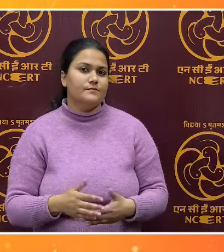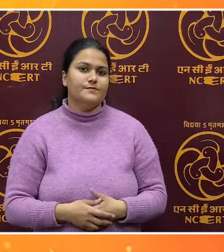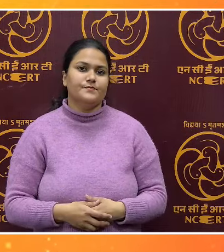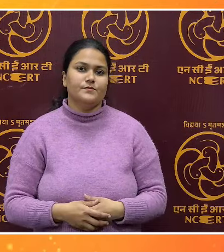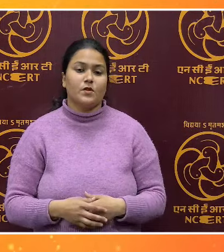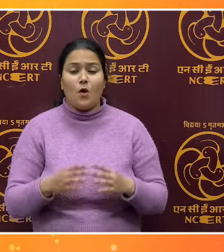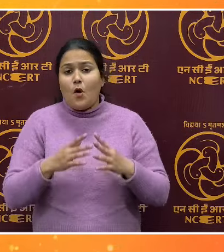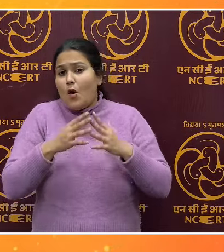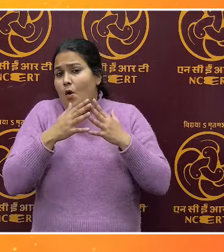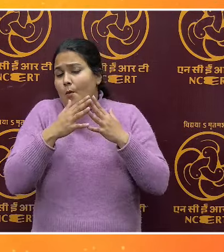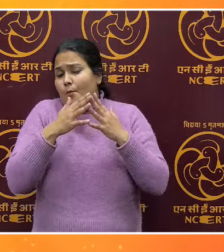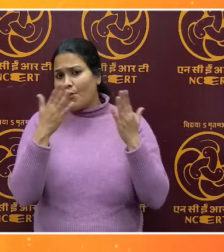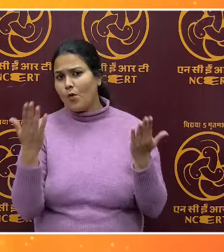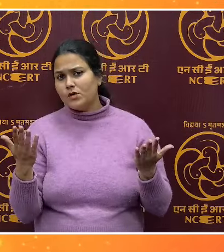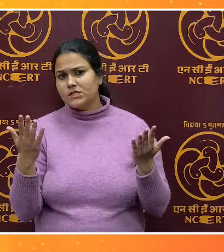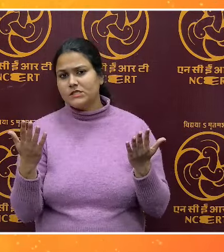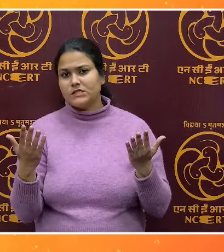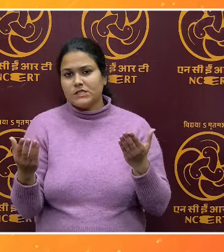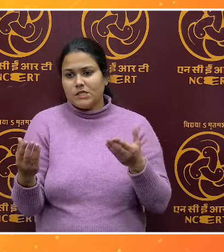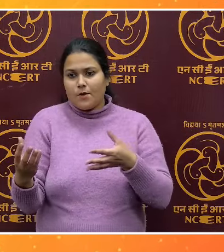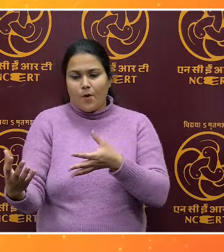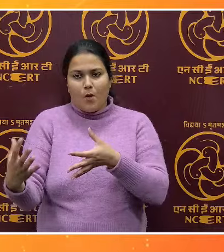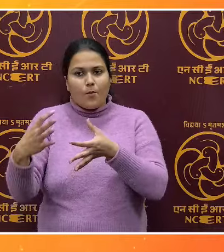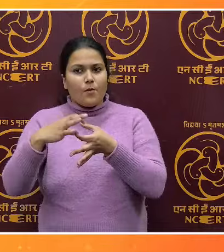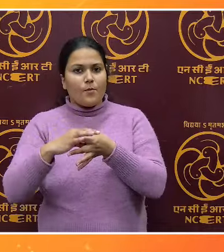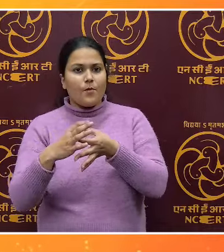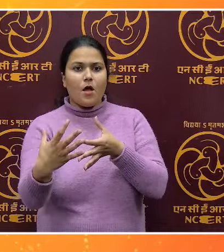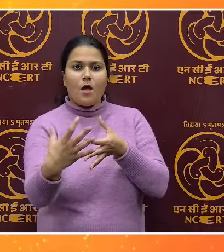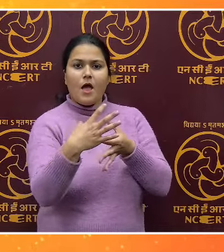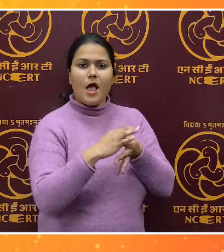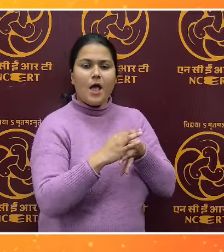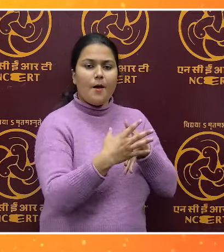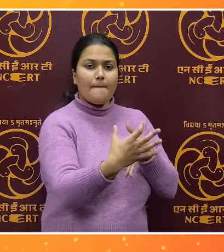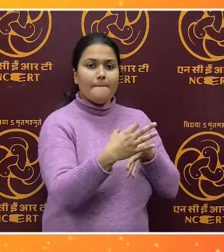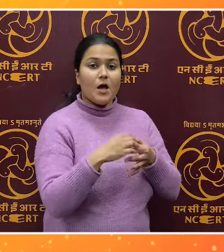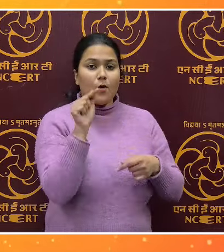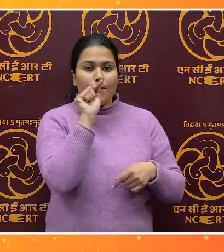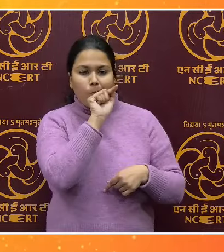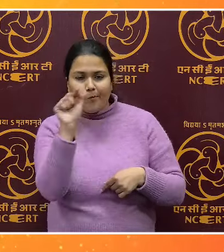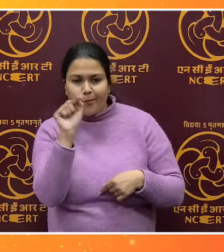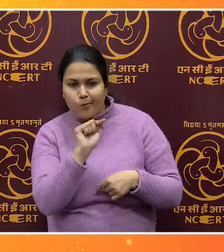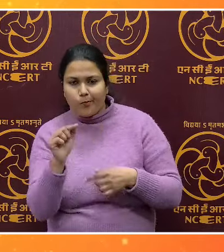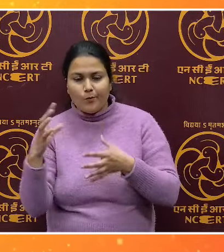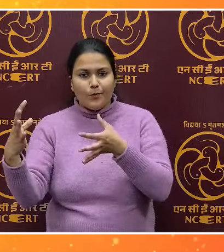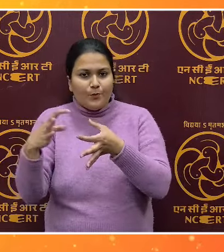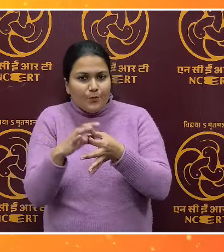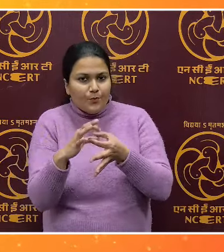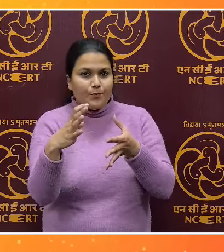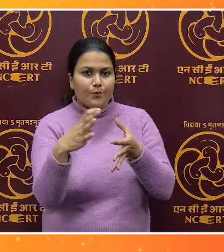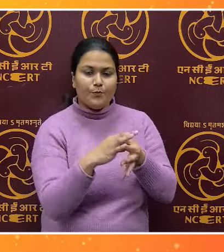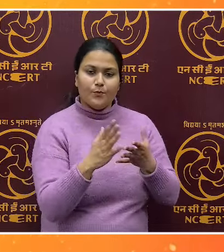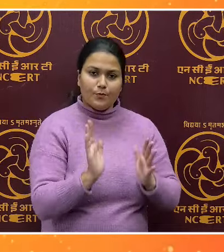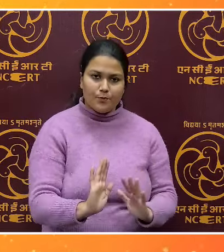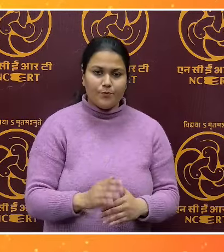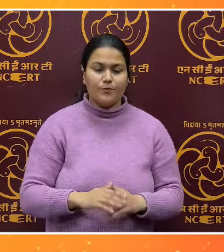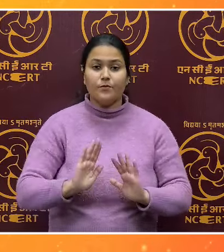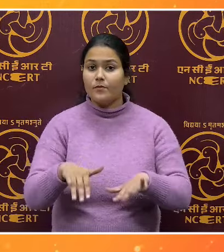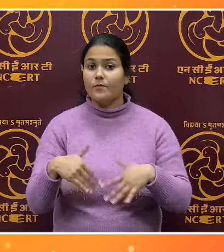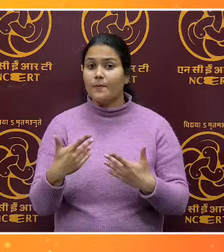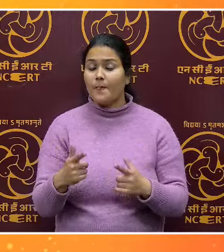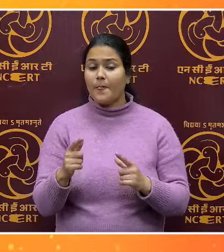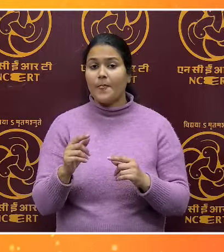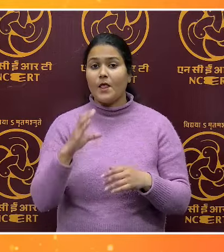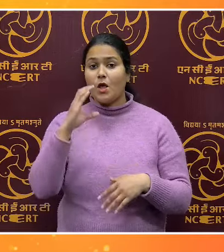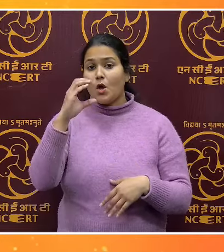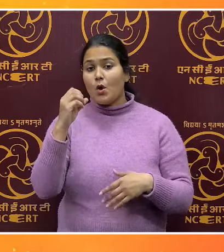how many ligands are attached by coordinate bond. It means that how many